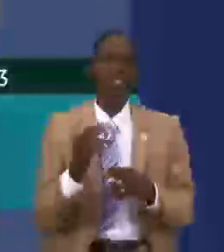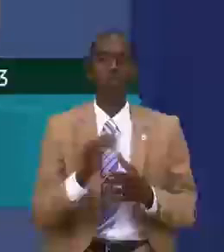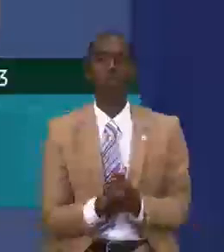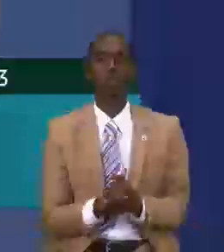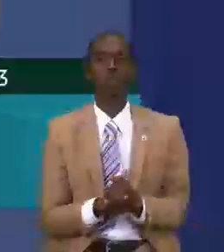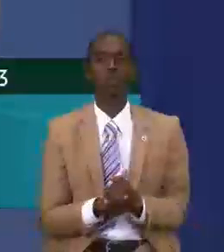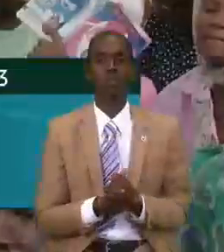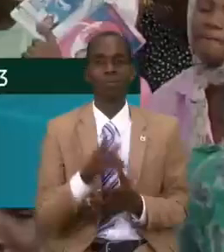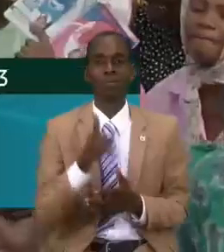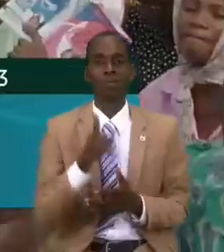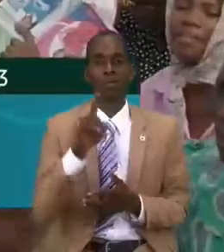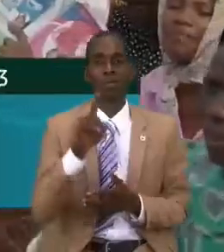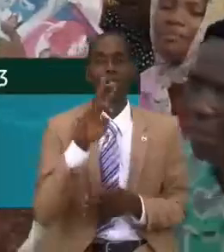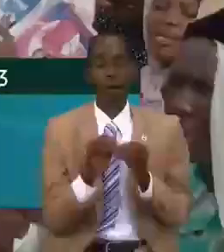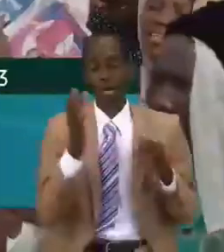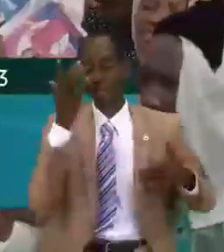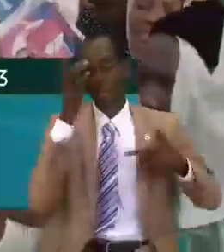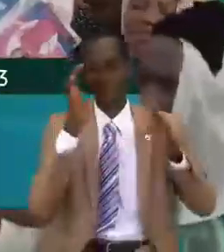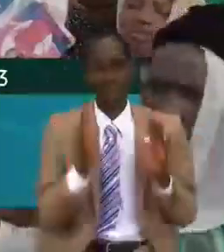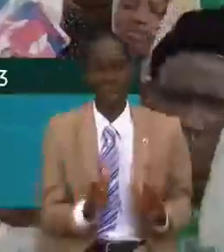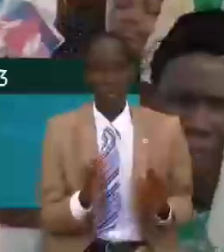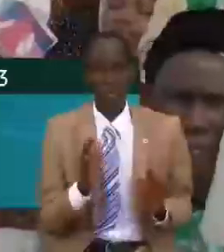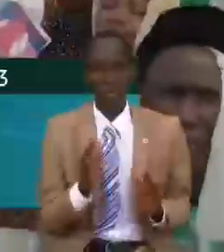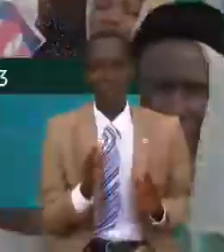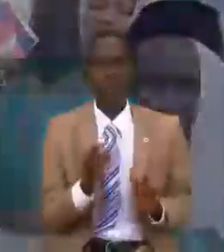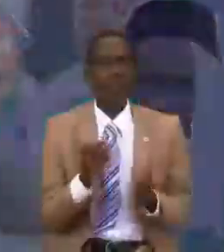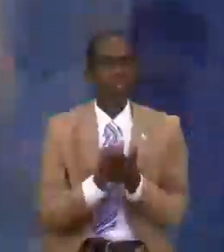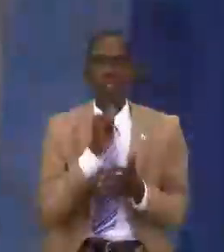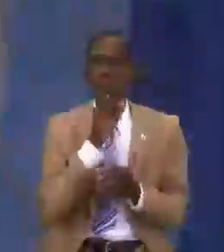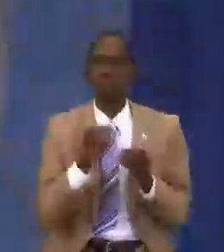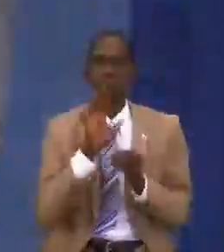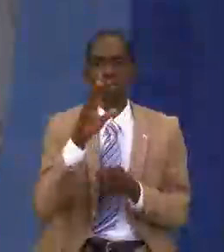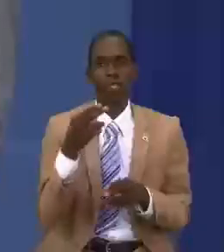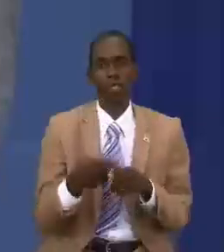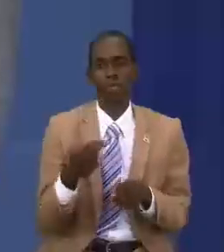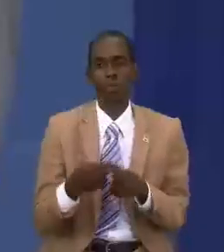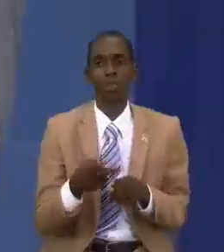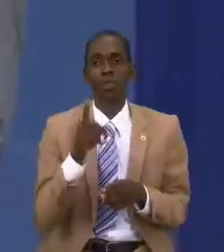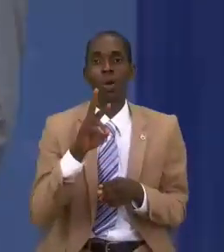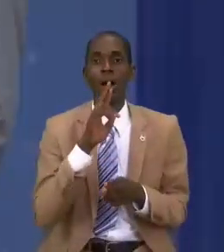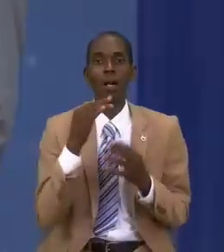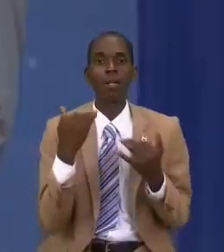That's no more your name. You are now brother, sister, healthy.